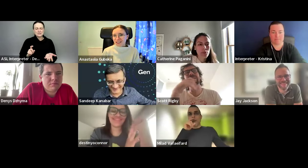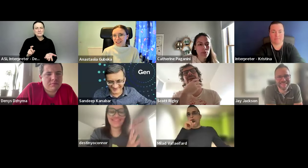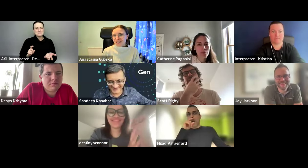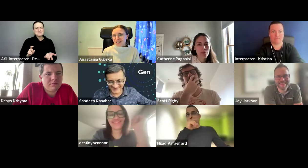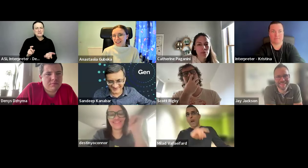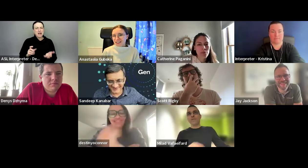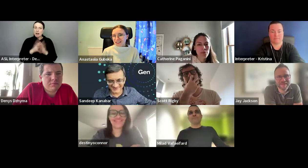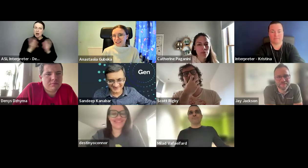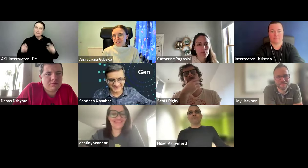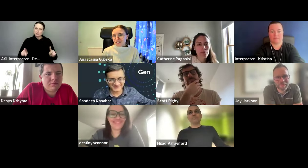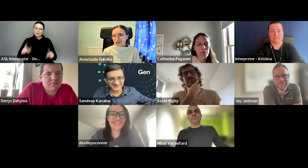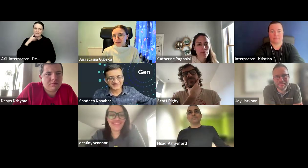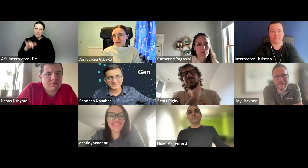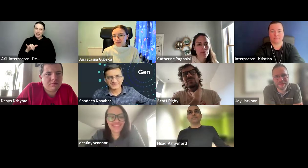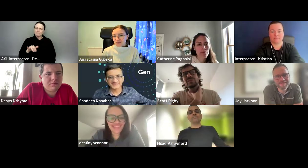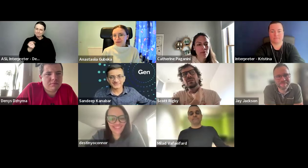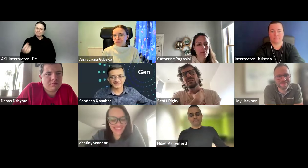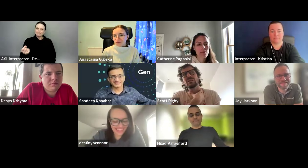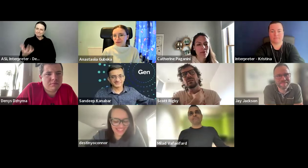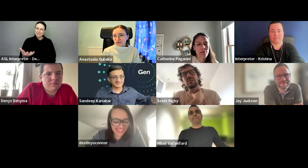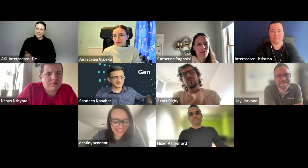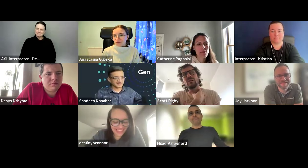I would say that